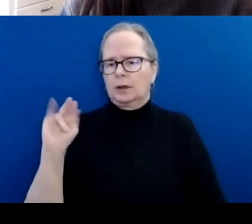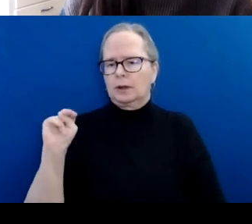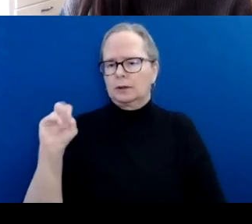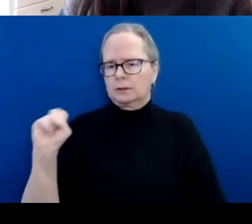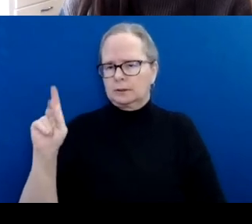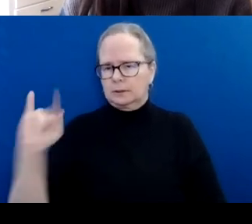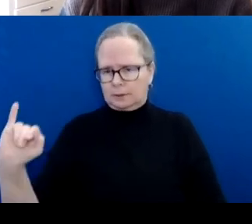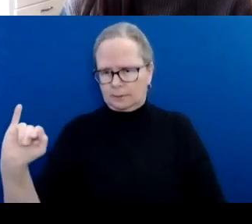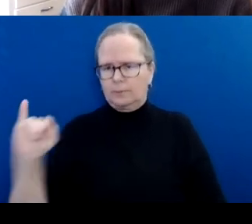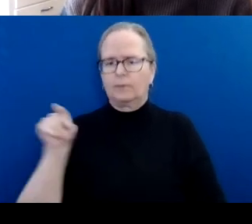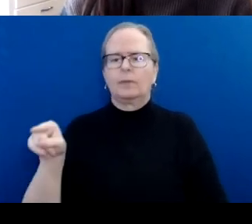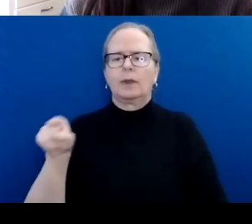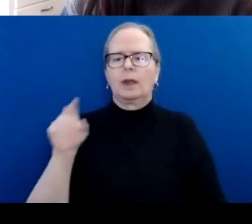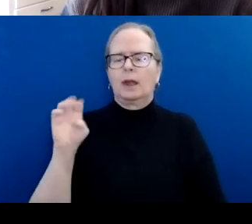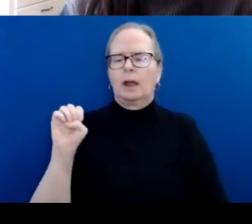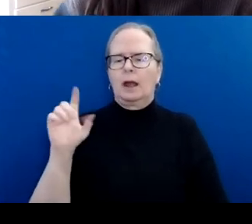First Nations.